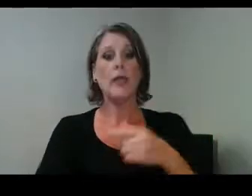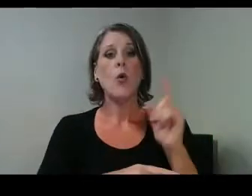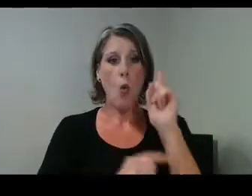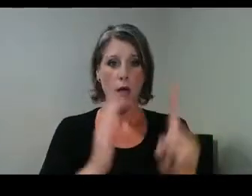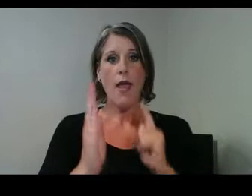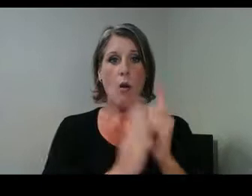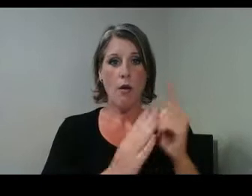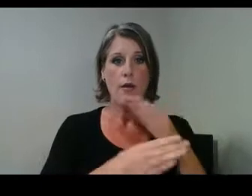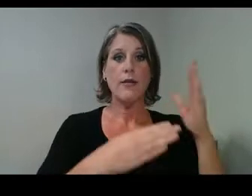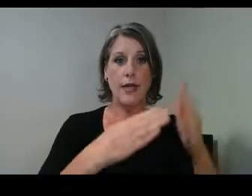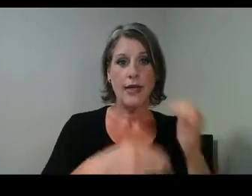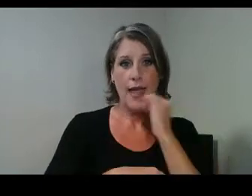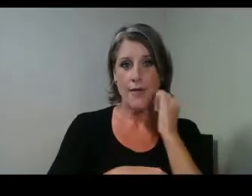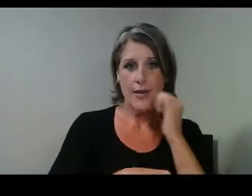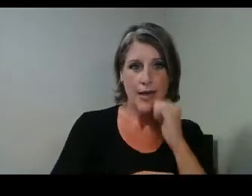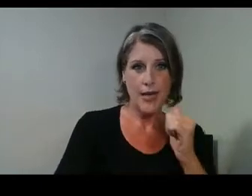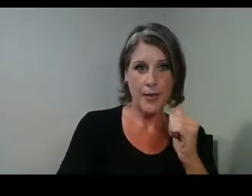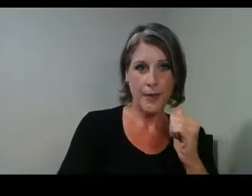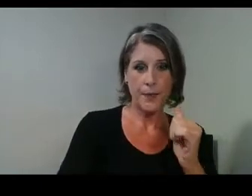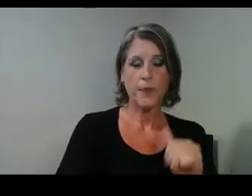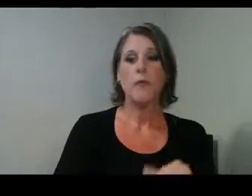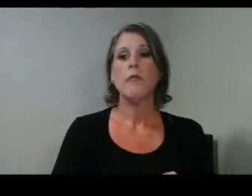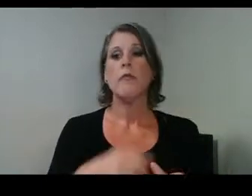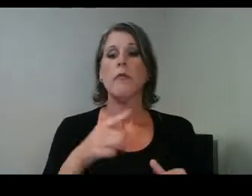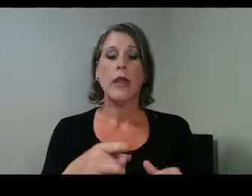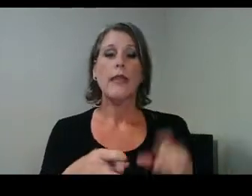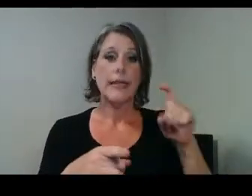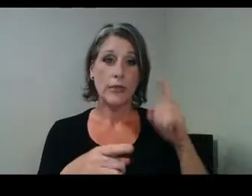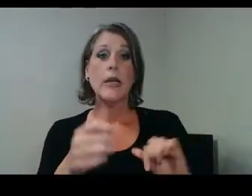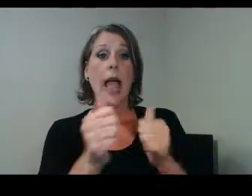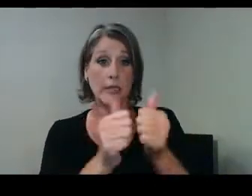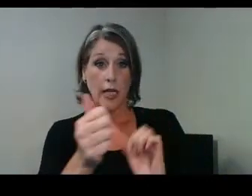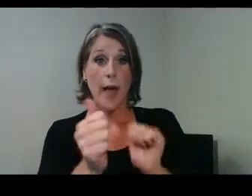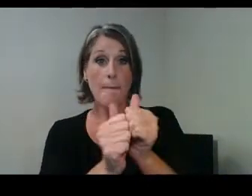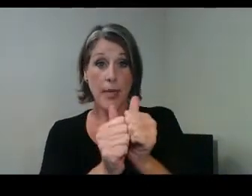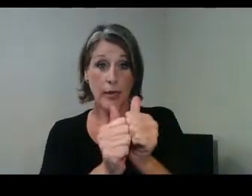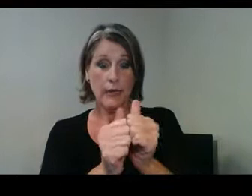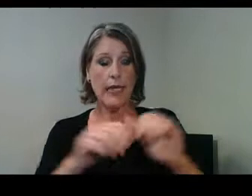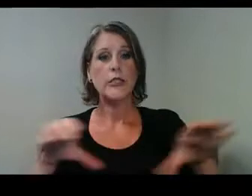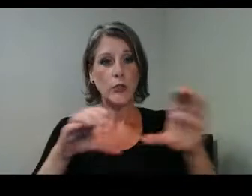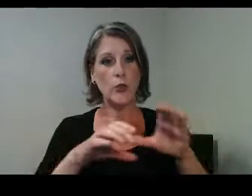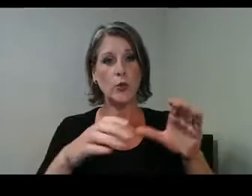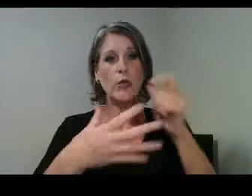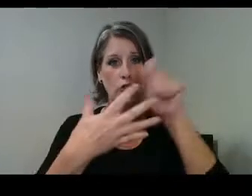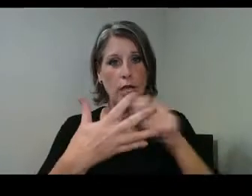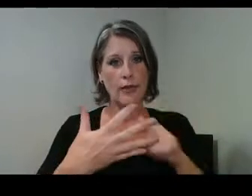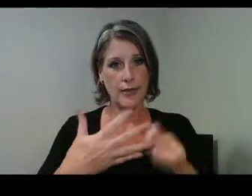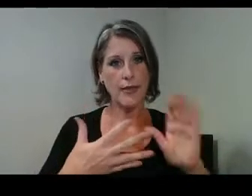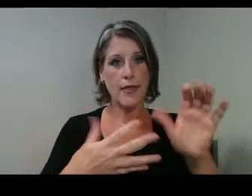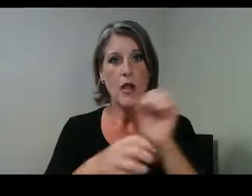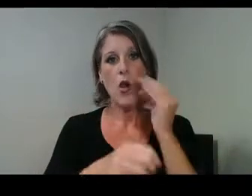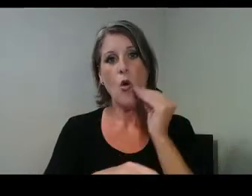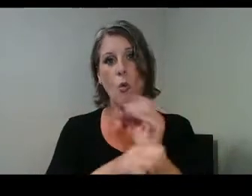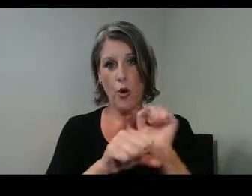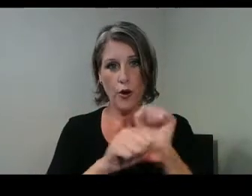specialists. Every day your child should be reading at least 20 extra minutes and